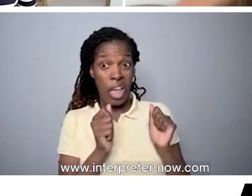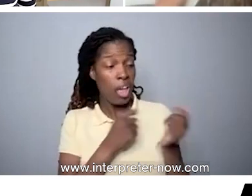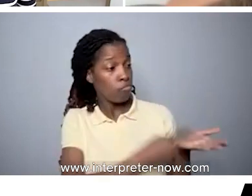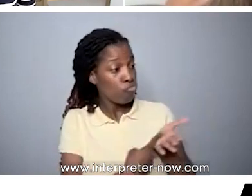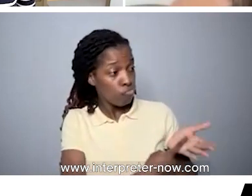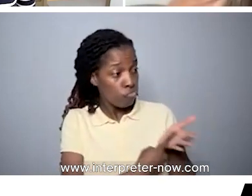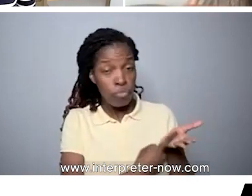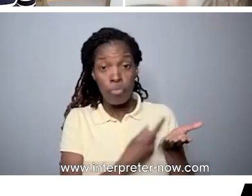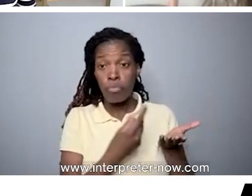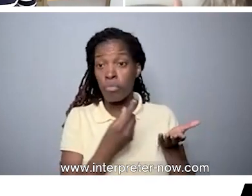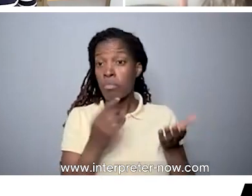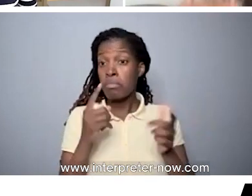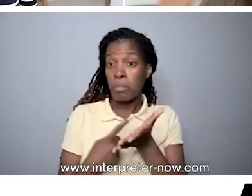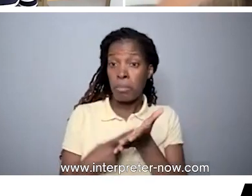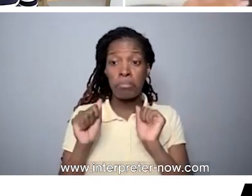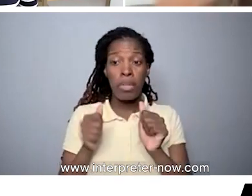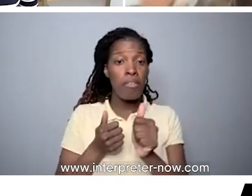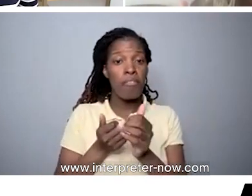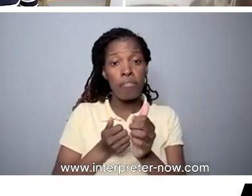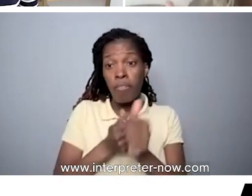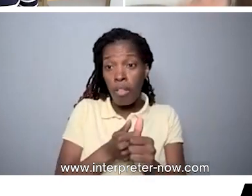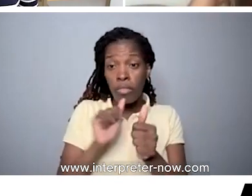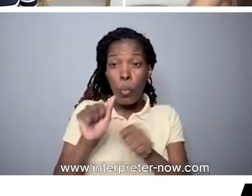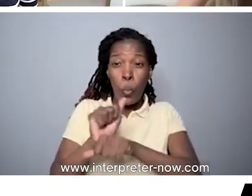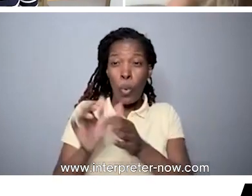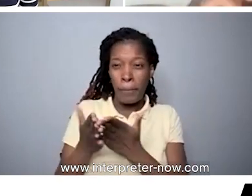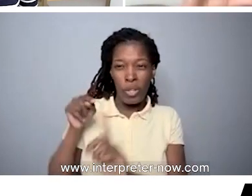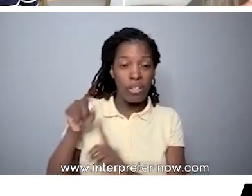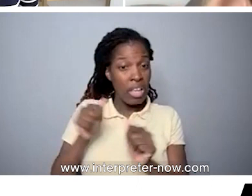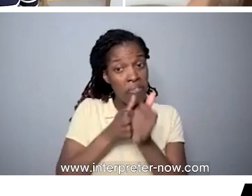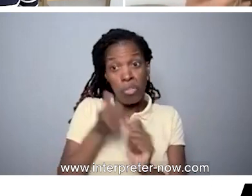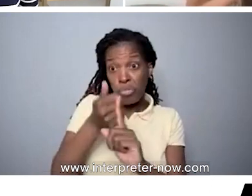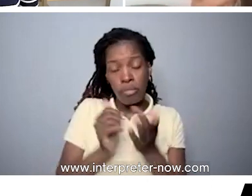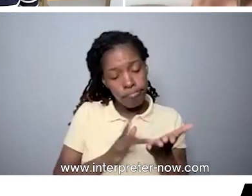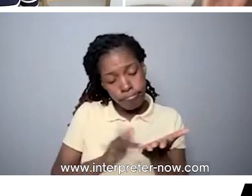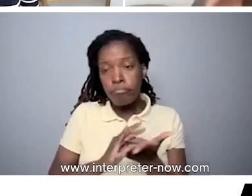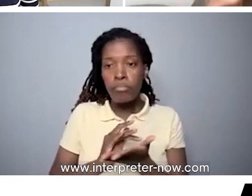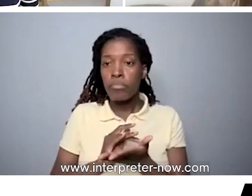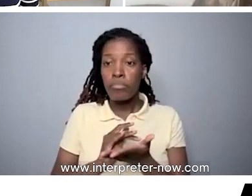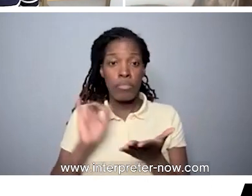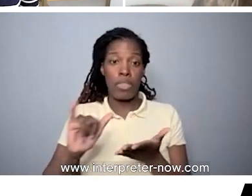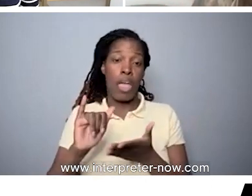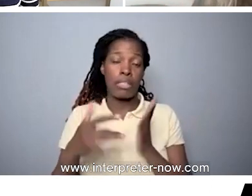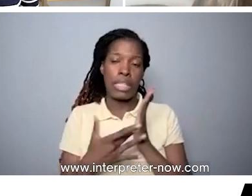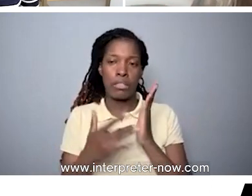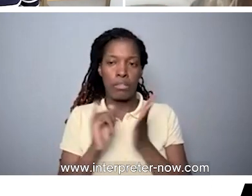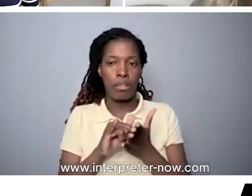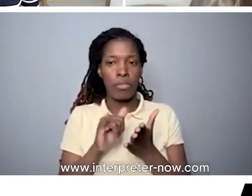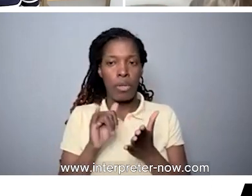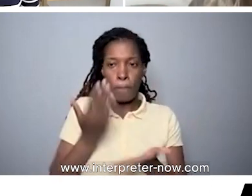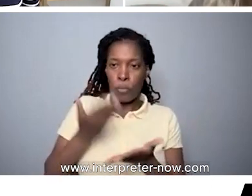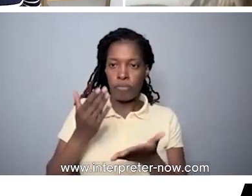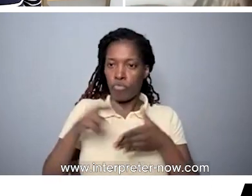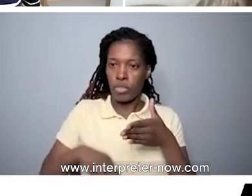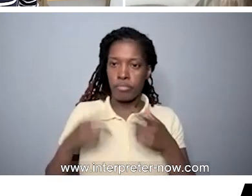Sometimes you can just kind of follow through that workbook on your own. But so those are the techniques I think that actually have proven